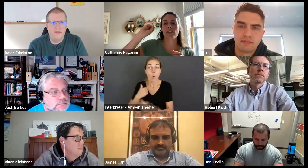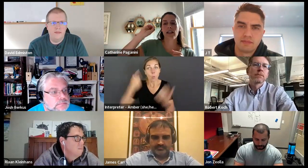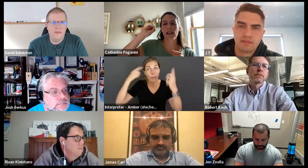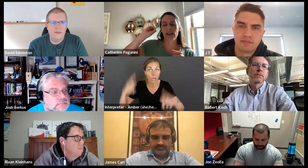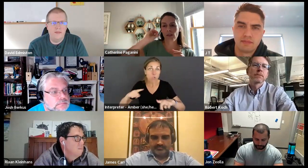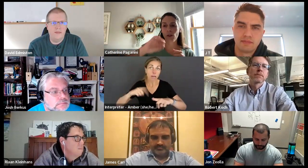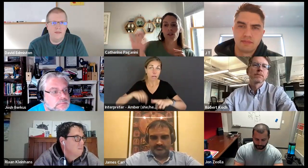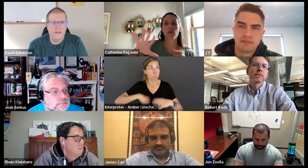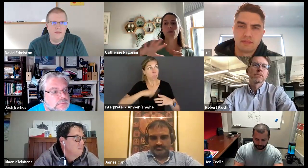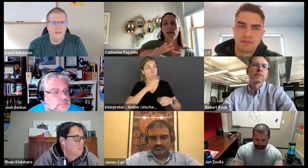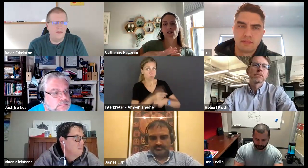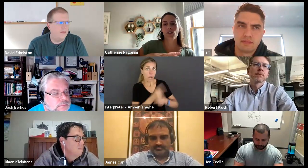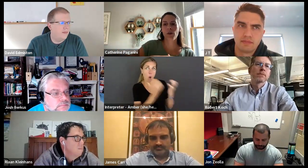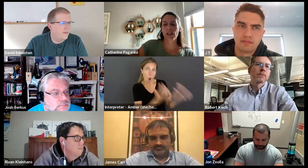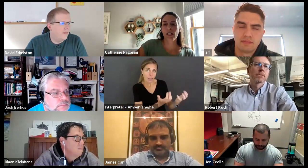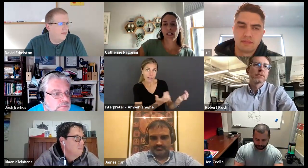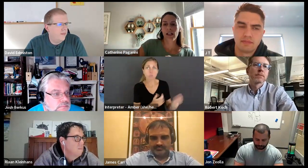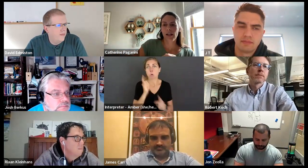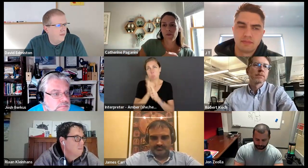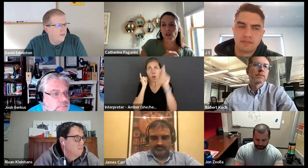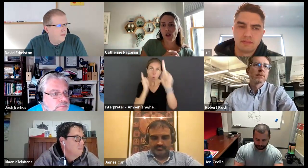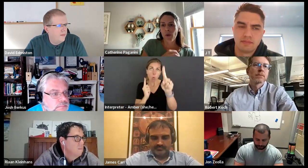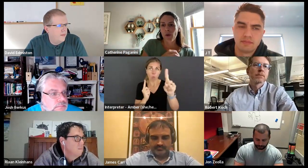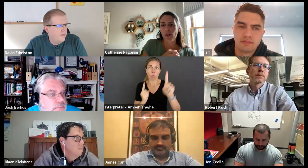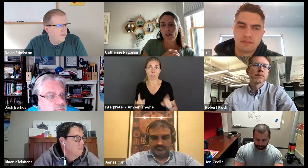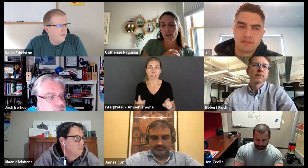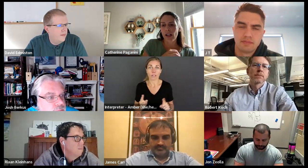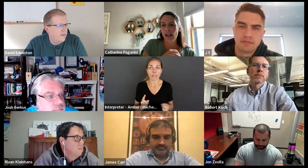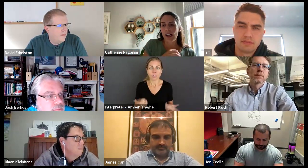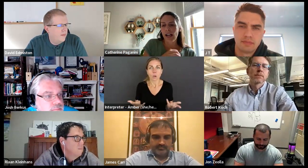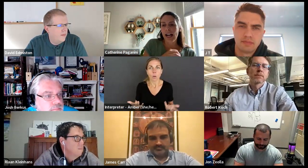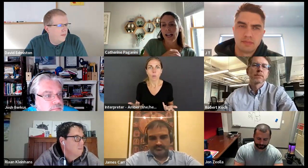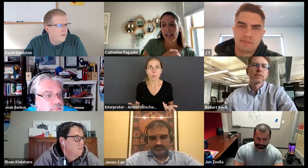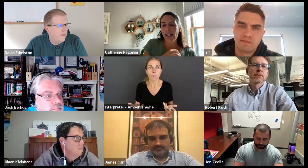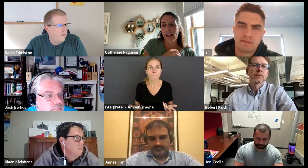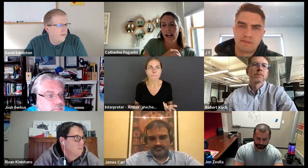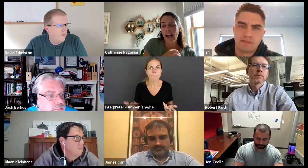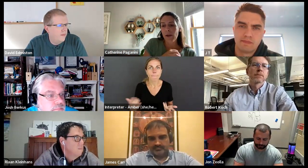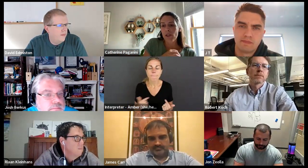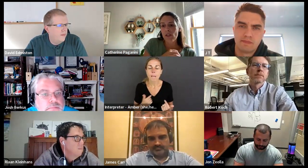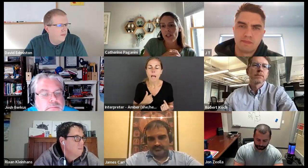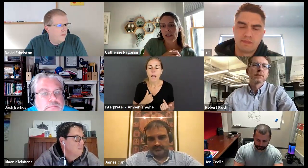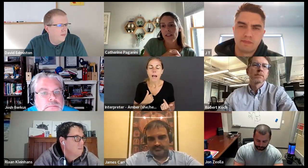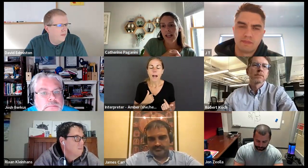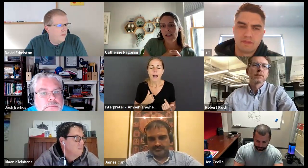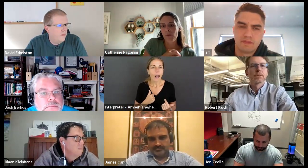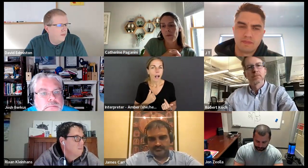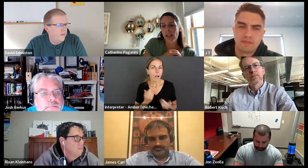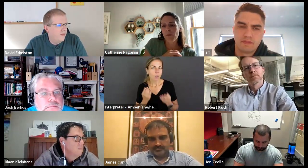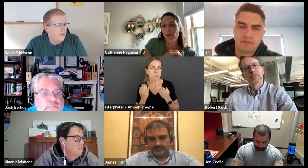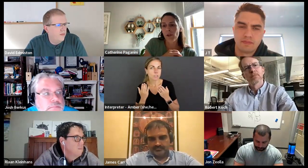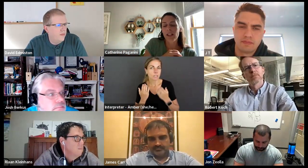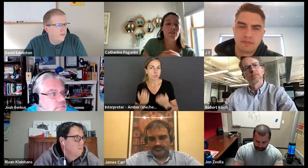audiences and kind of the goals that we want to do. So I would suggest that